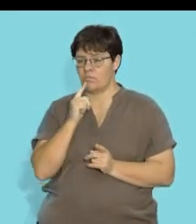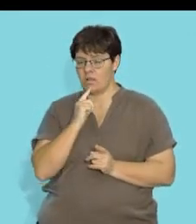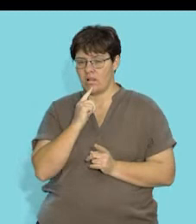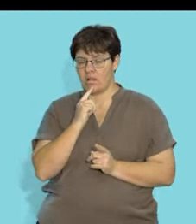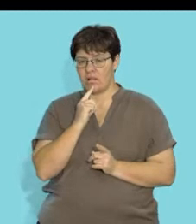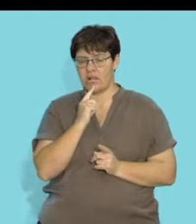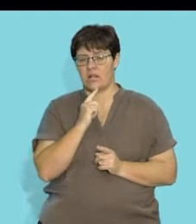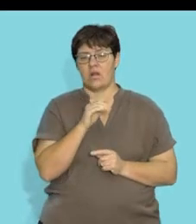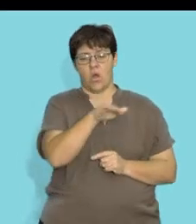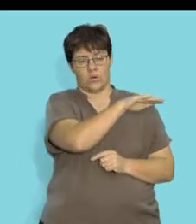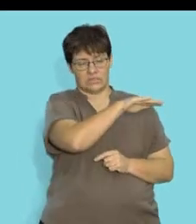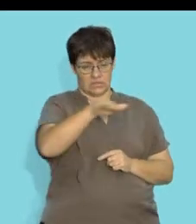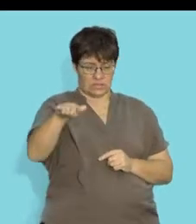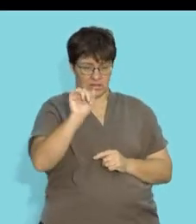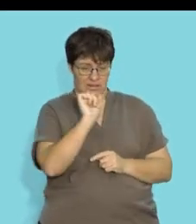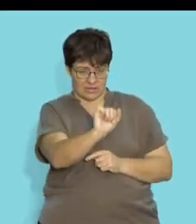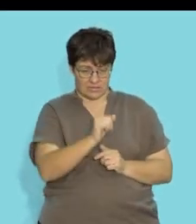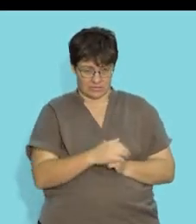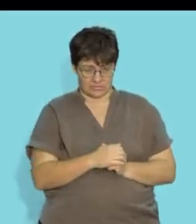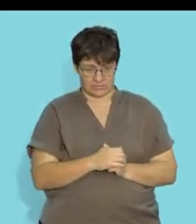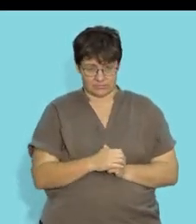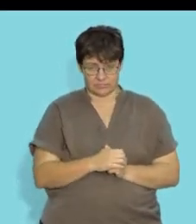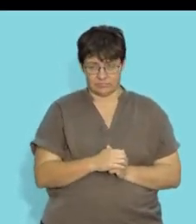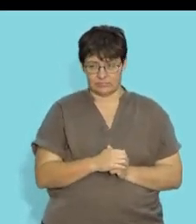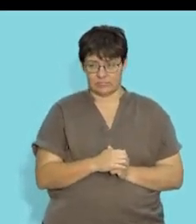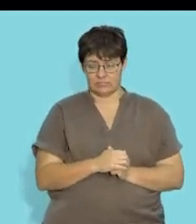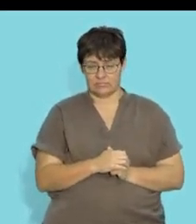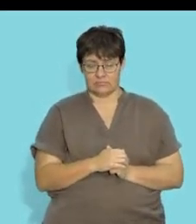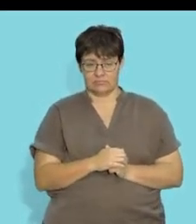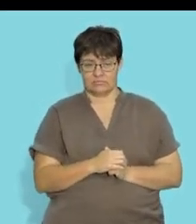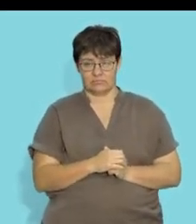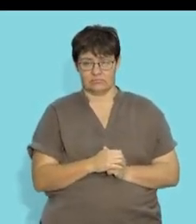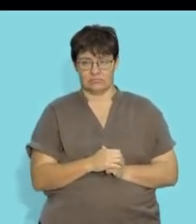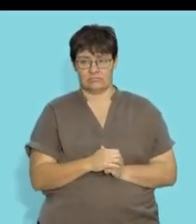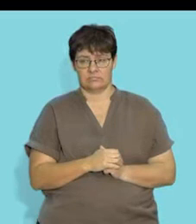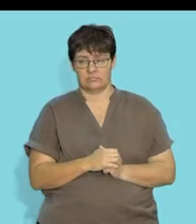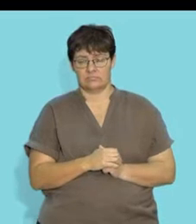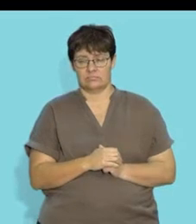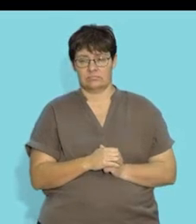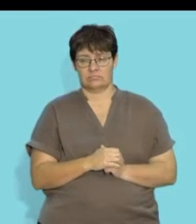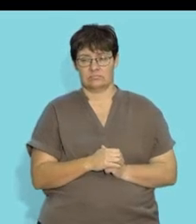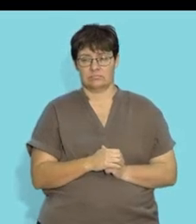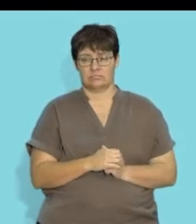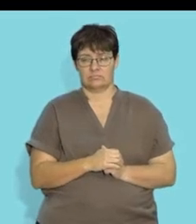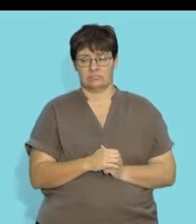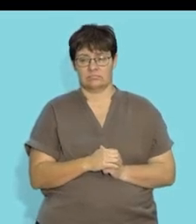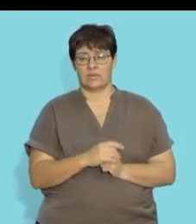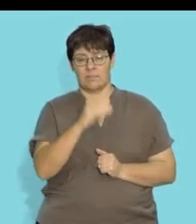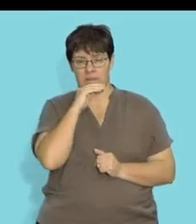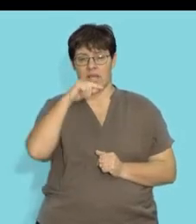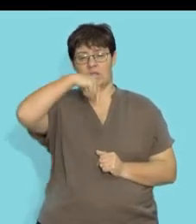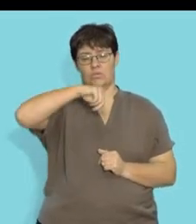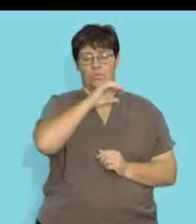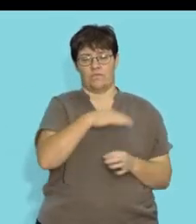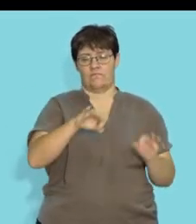the horizontal asymptote. So this only has the horizontal asymptote with it, which is the